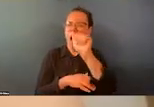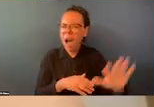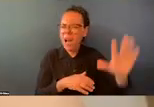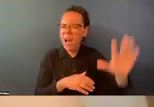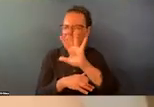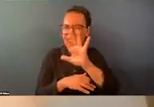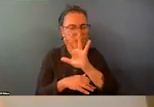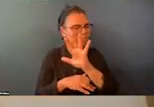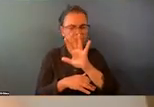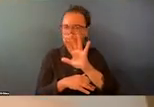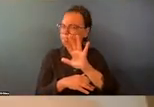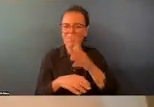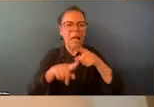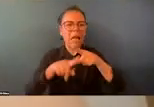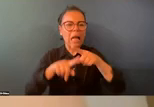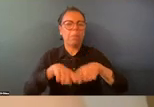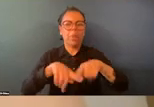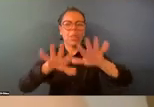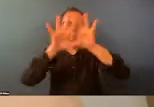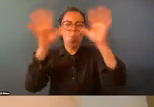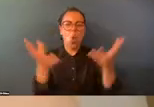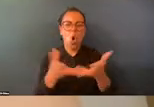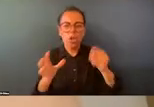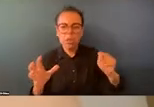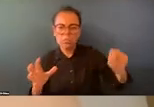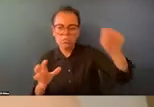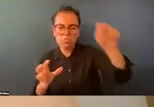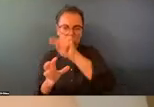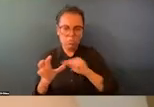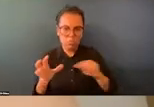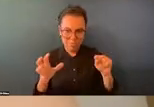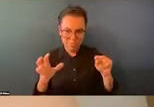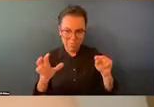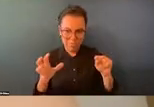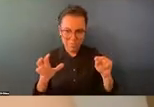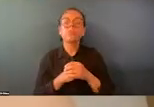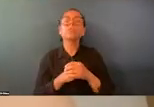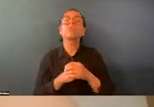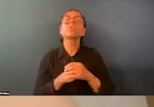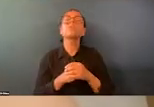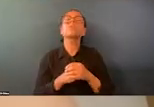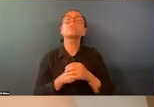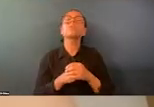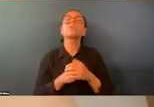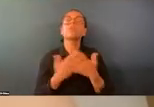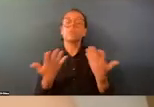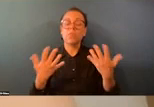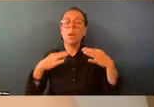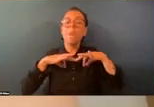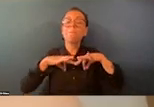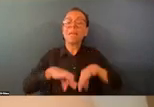of represented. Right now at the Ministry of Water Resources in